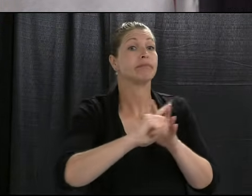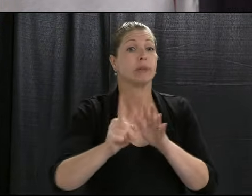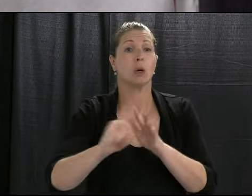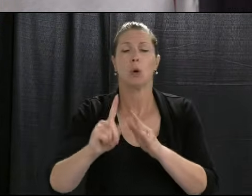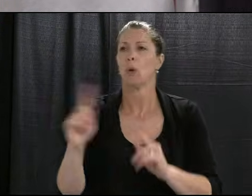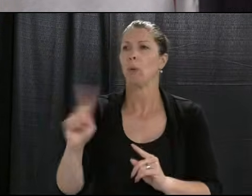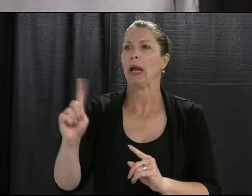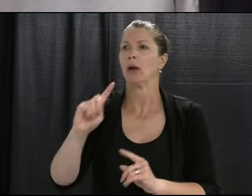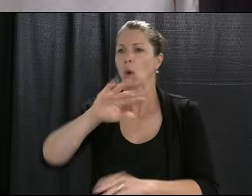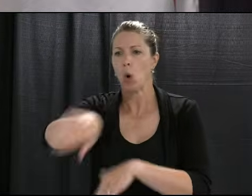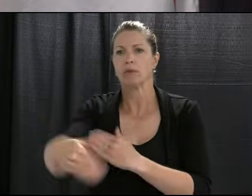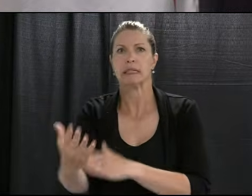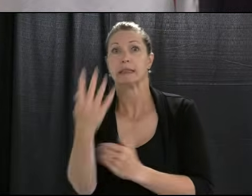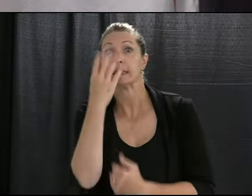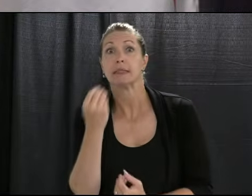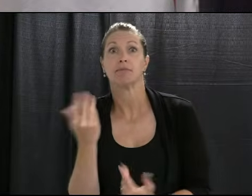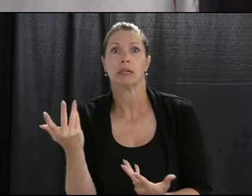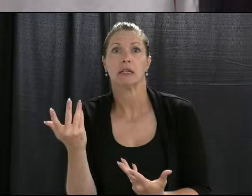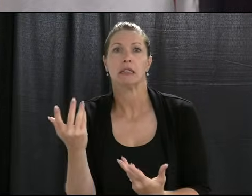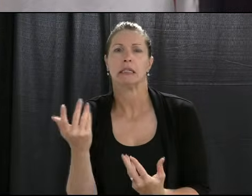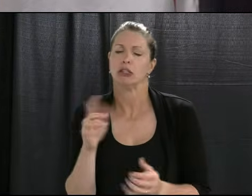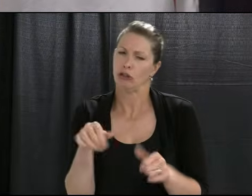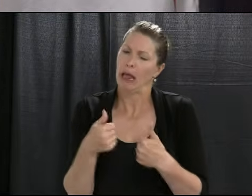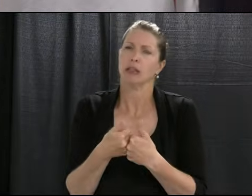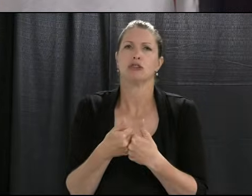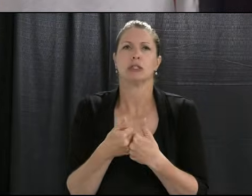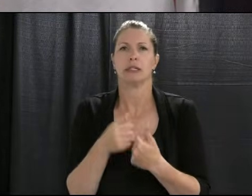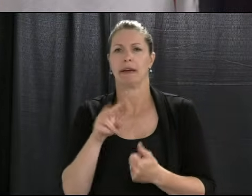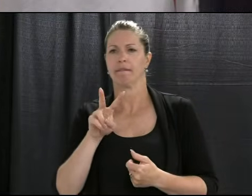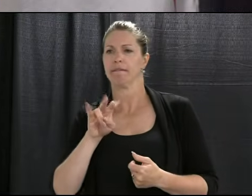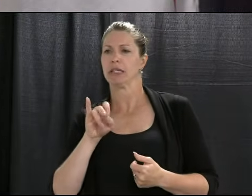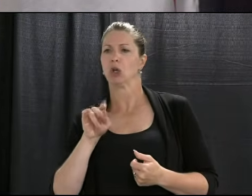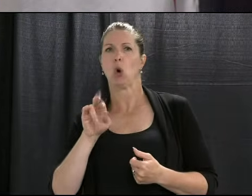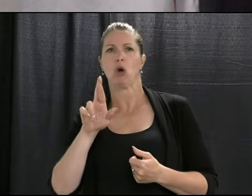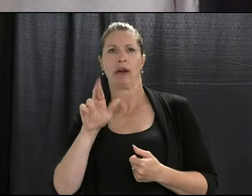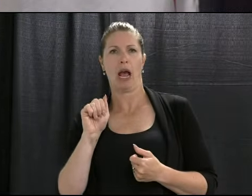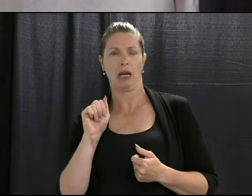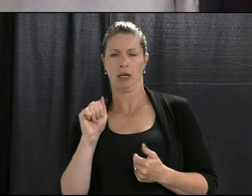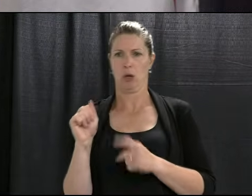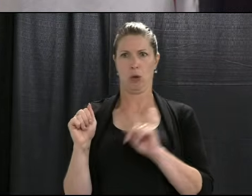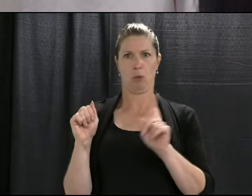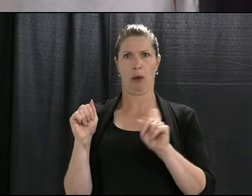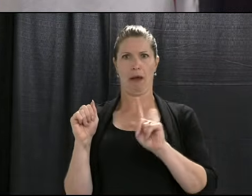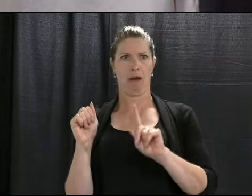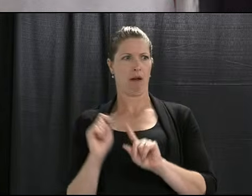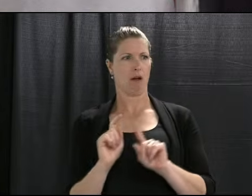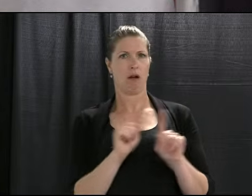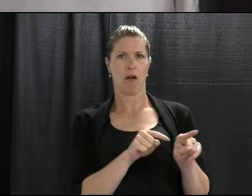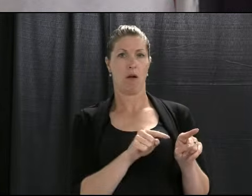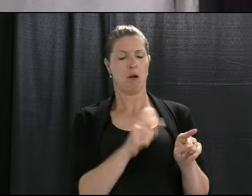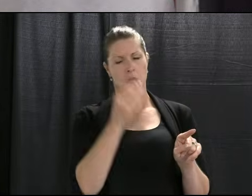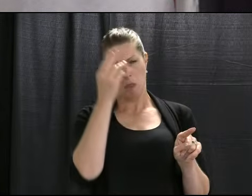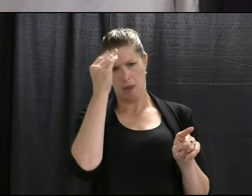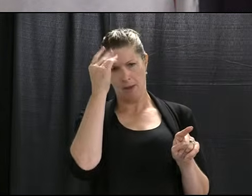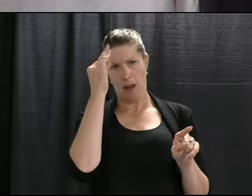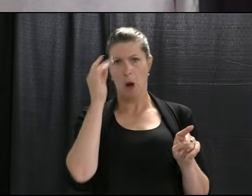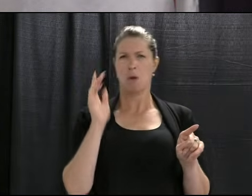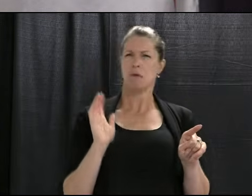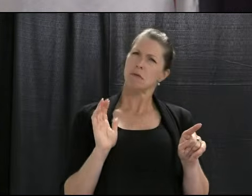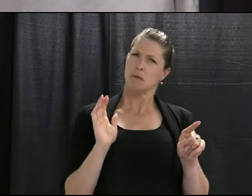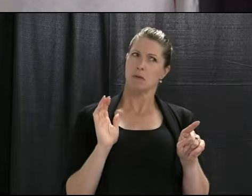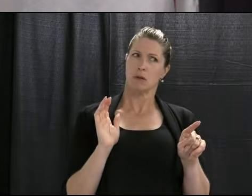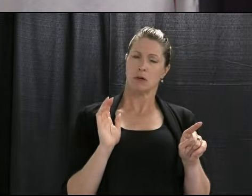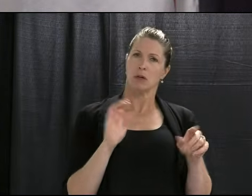the fire around Victoria and that kind of community. And we're starting to look at whether or not we need